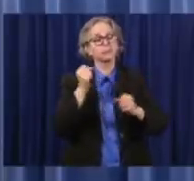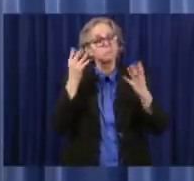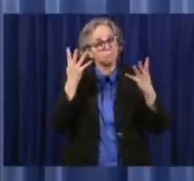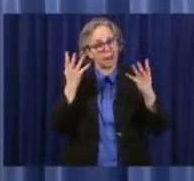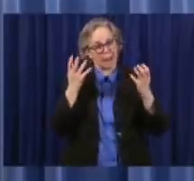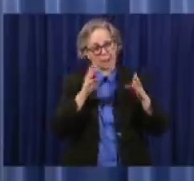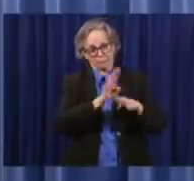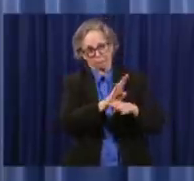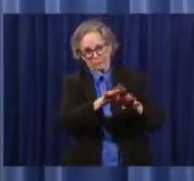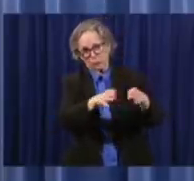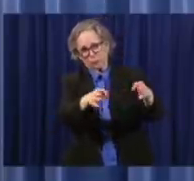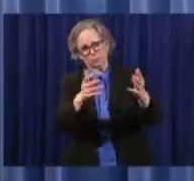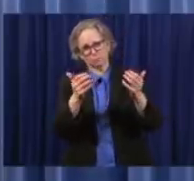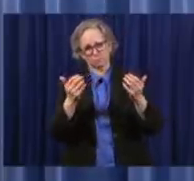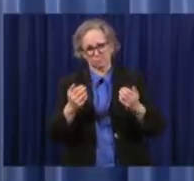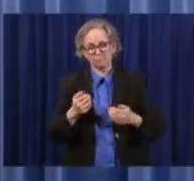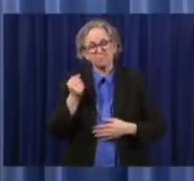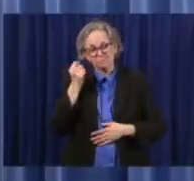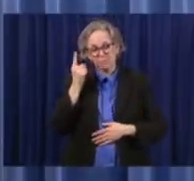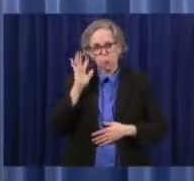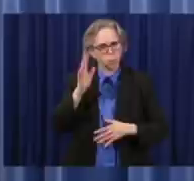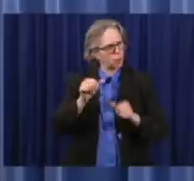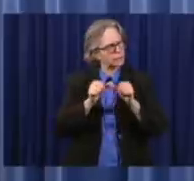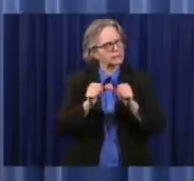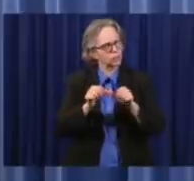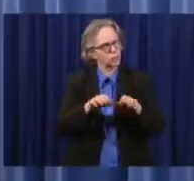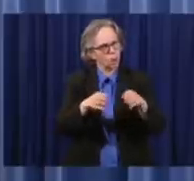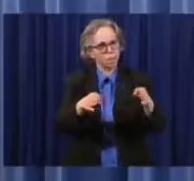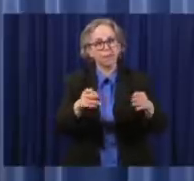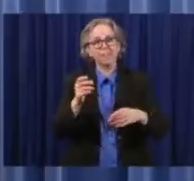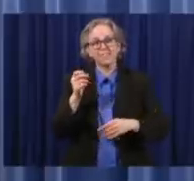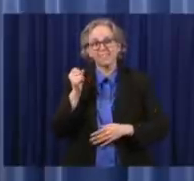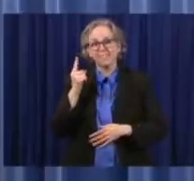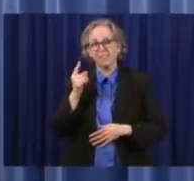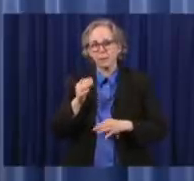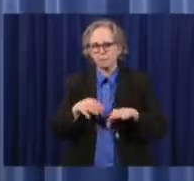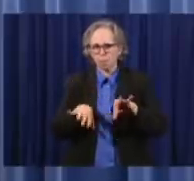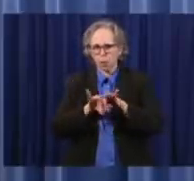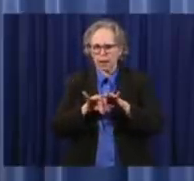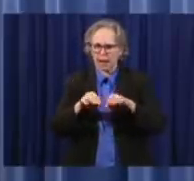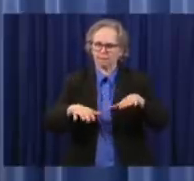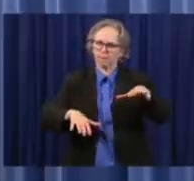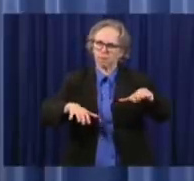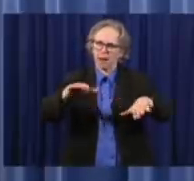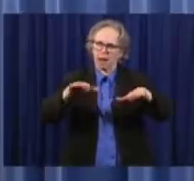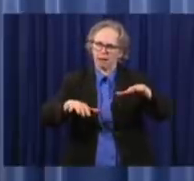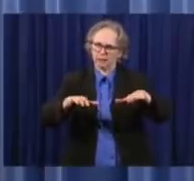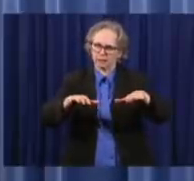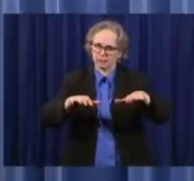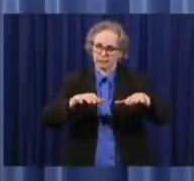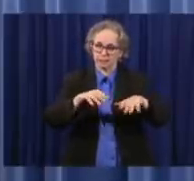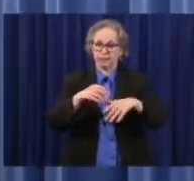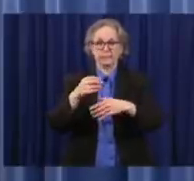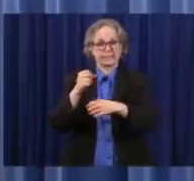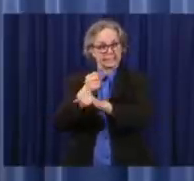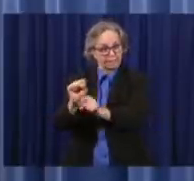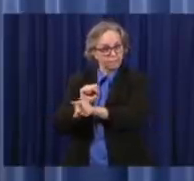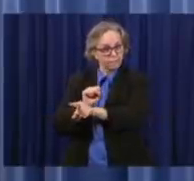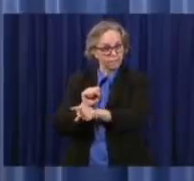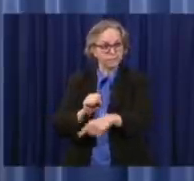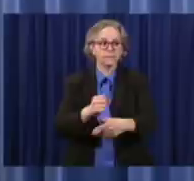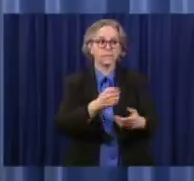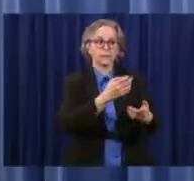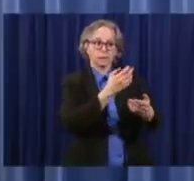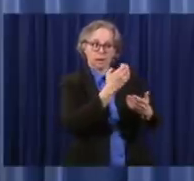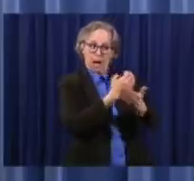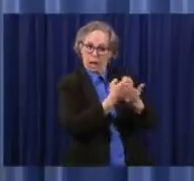going to continue to do that. We have to balance public safety, but at the same time, we know that